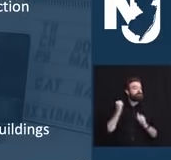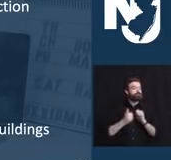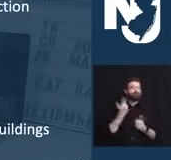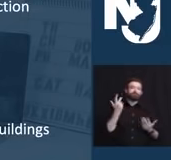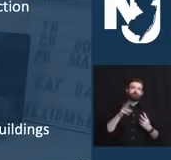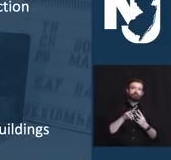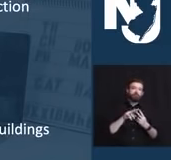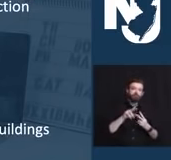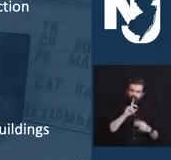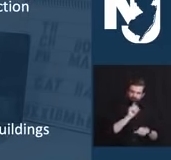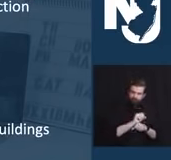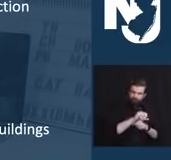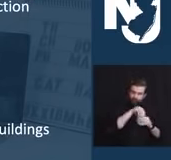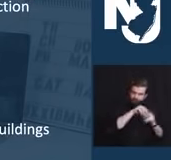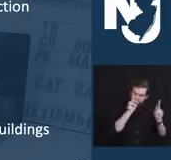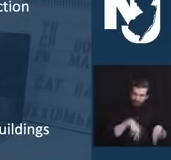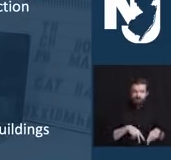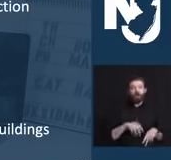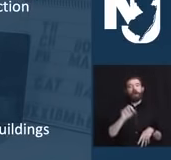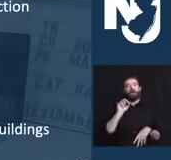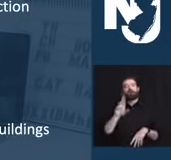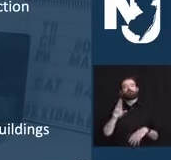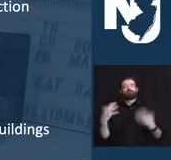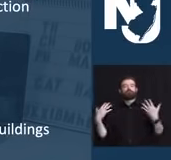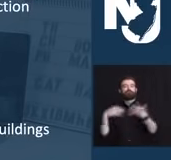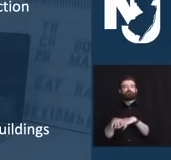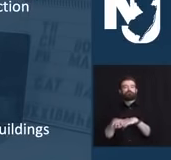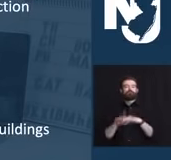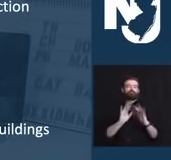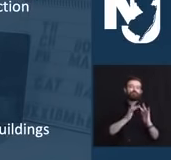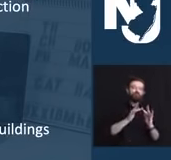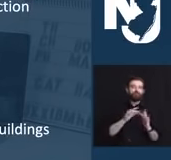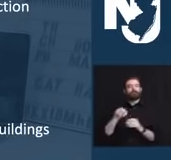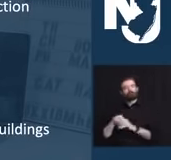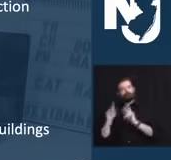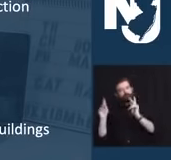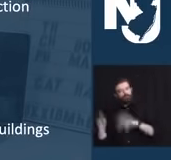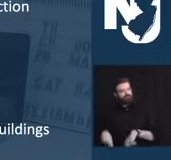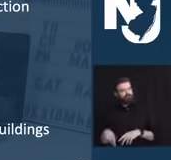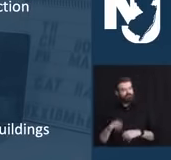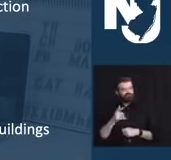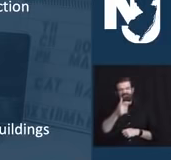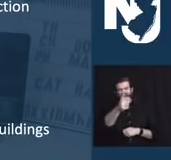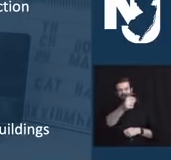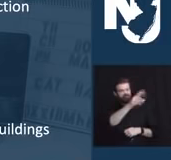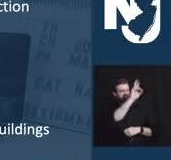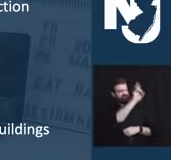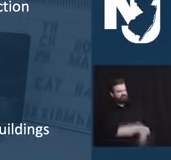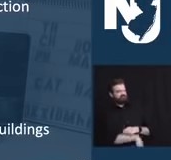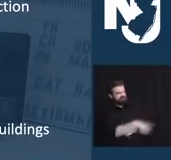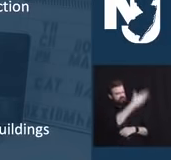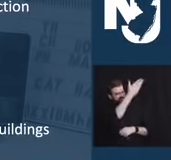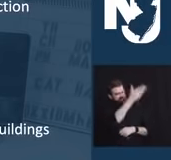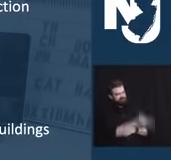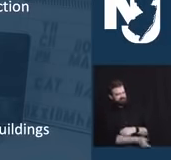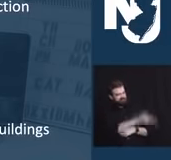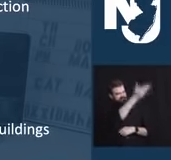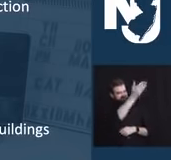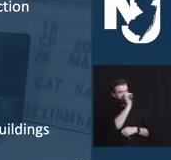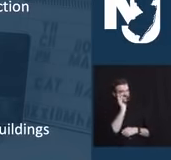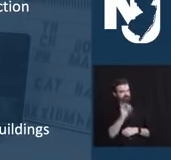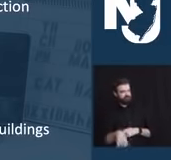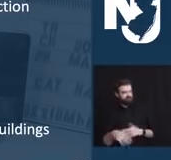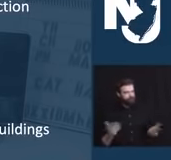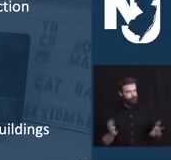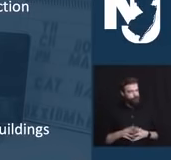week. You can read that, I think, for yourselves. And this is significant. And I